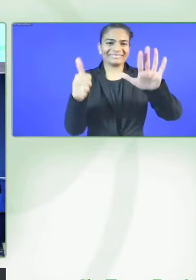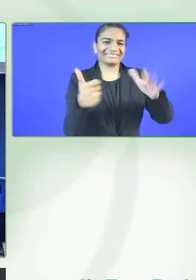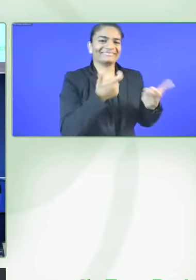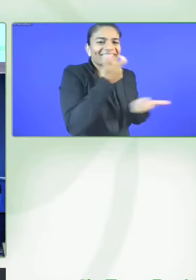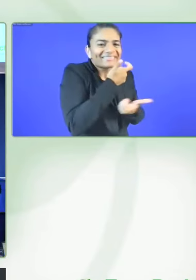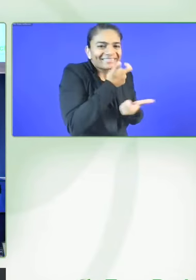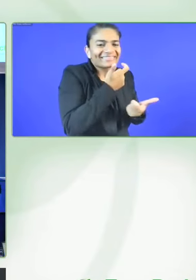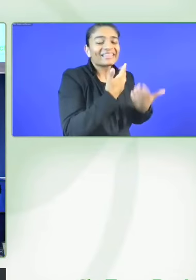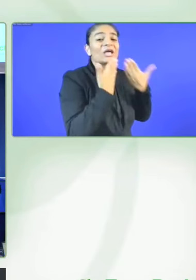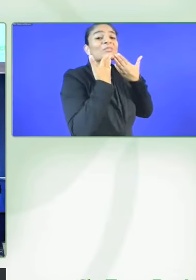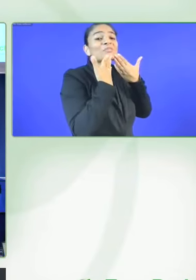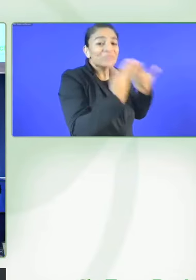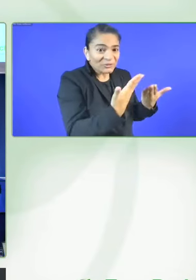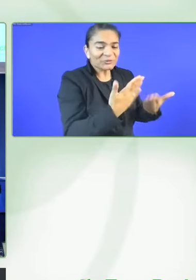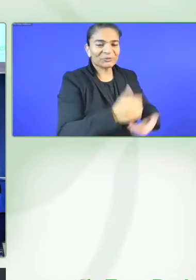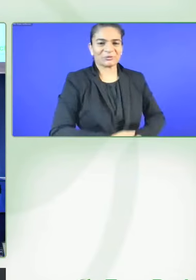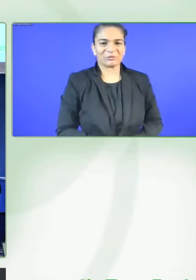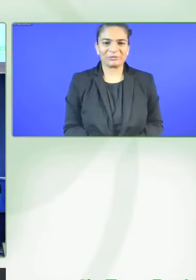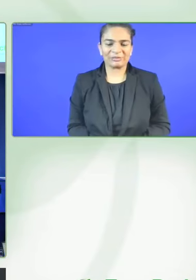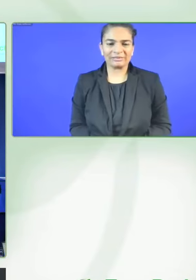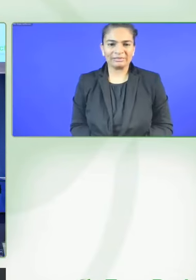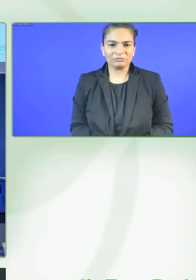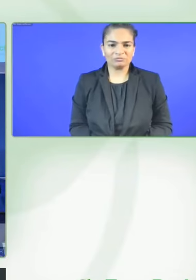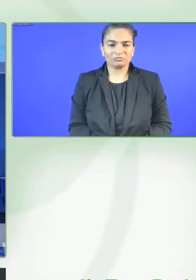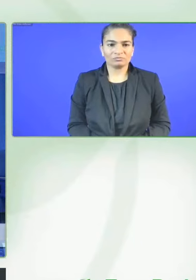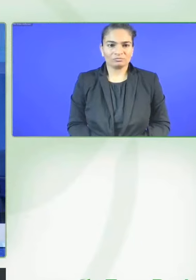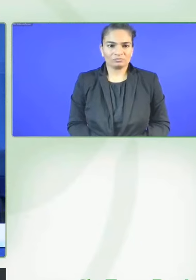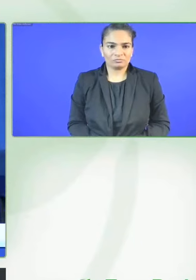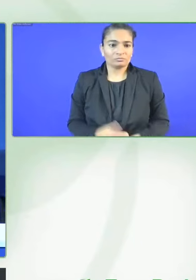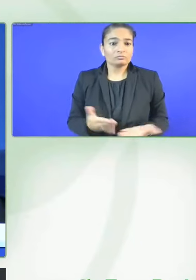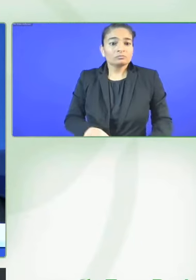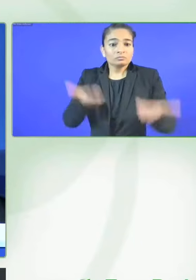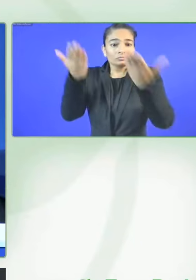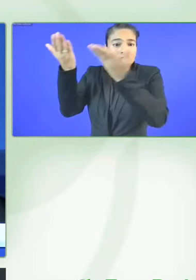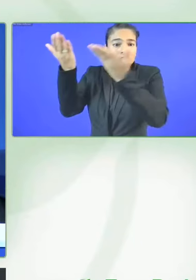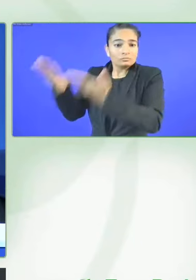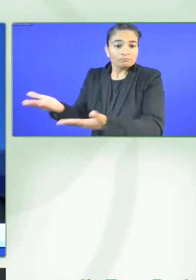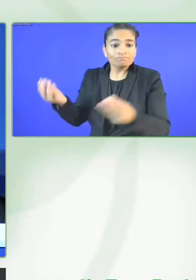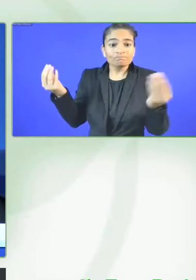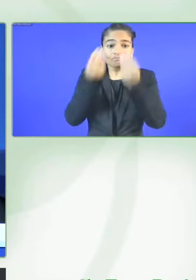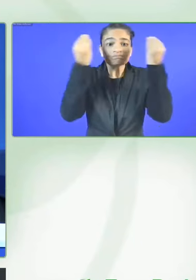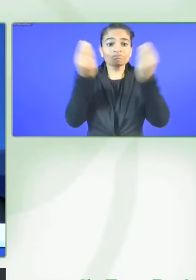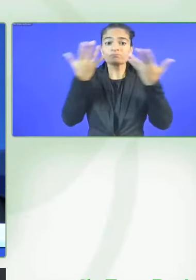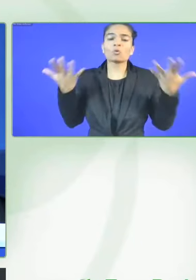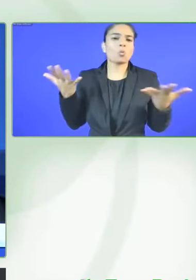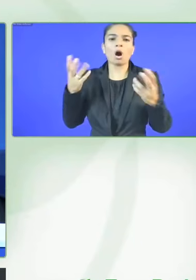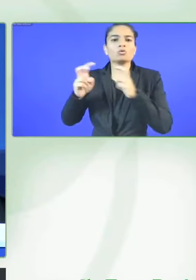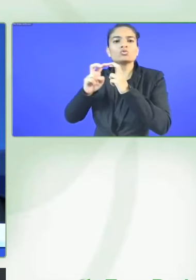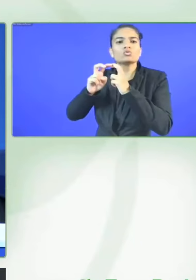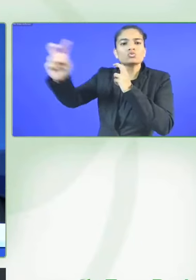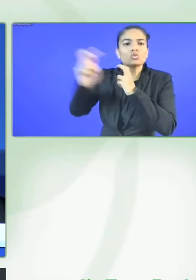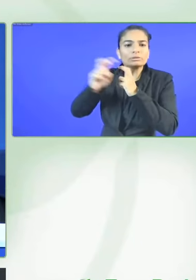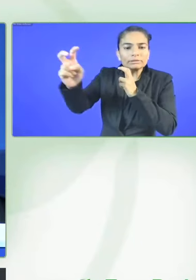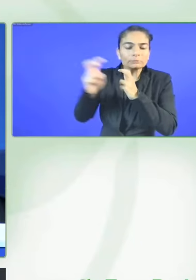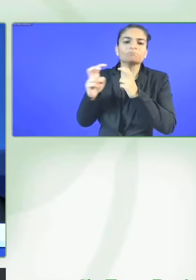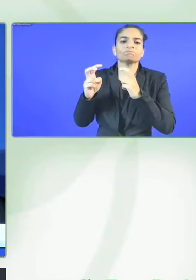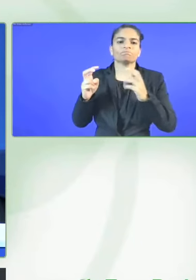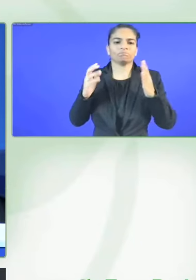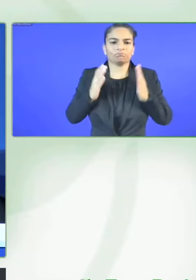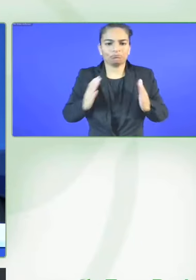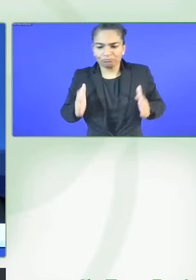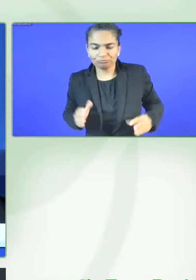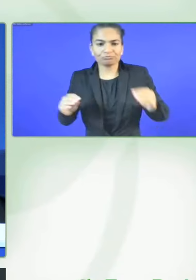Can you hear me? I'm a bit far from the mic. Okay, good. That's good. Good. So, yeah, now I decided the best one should be summers.